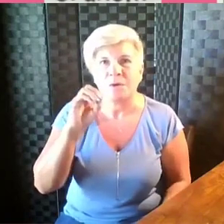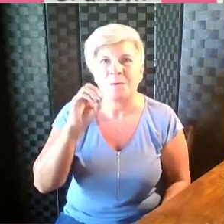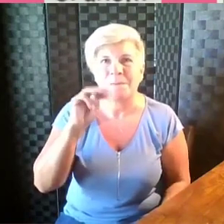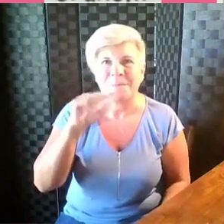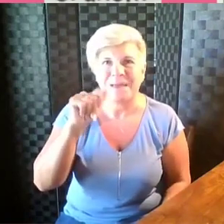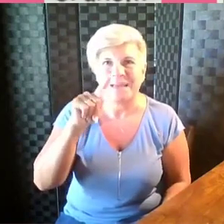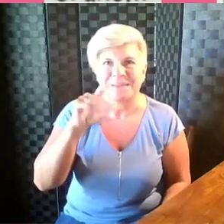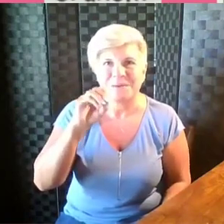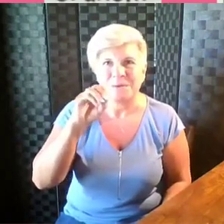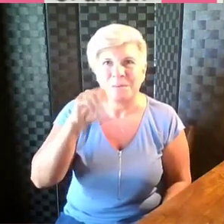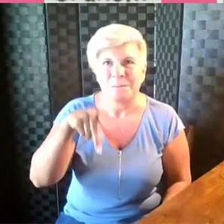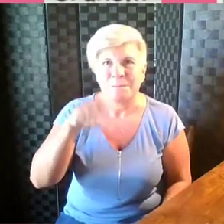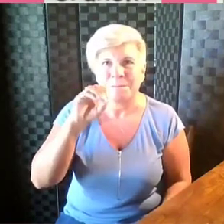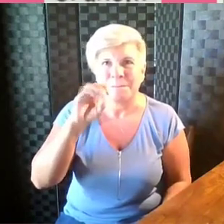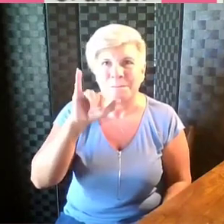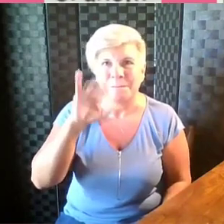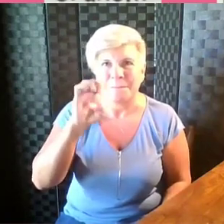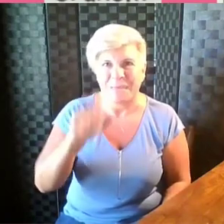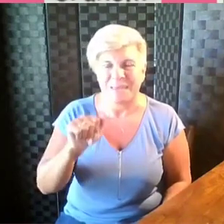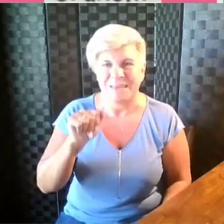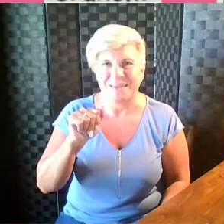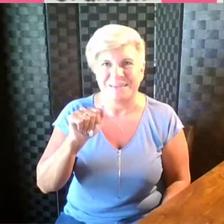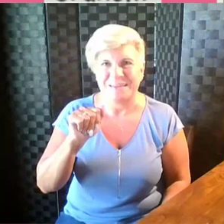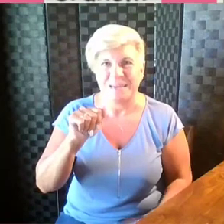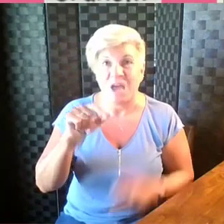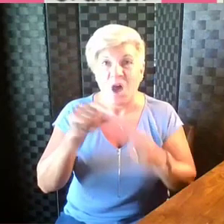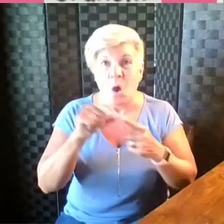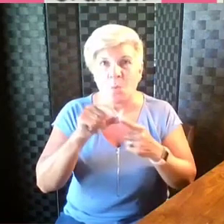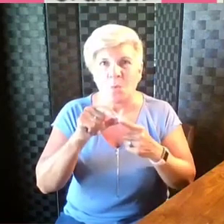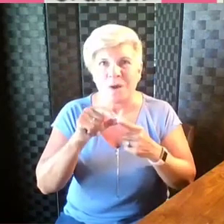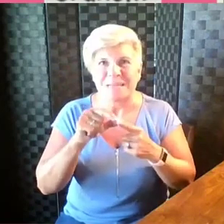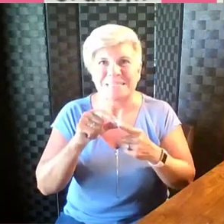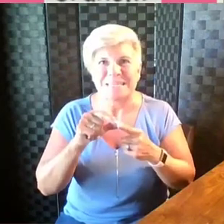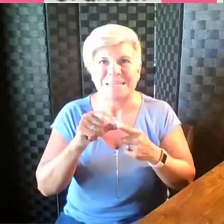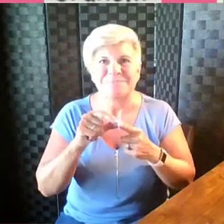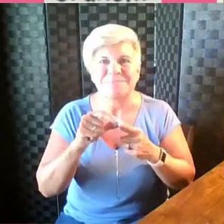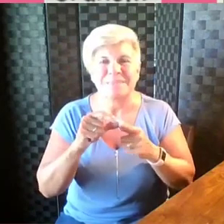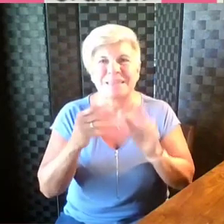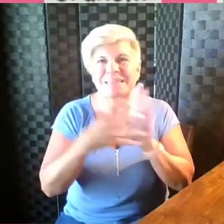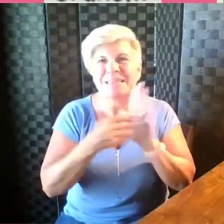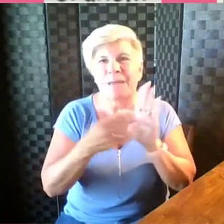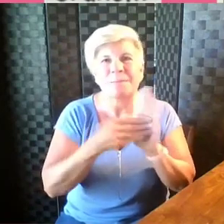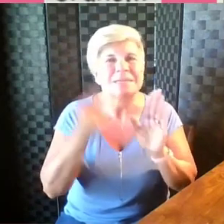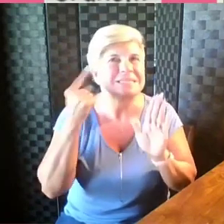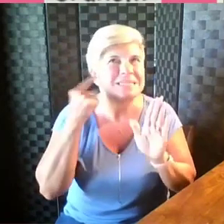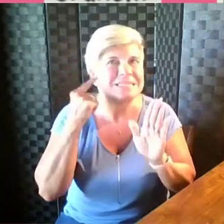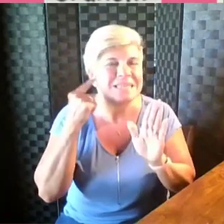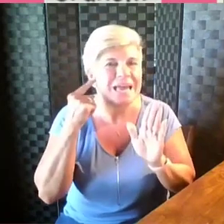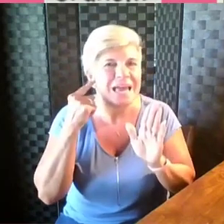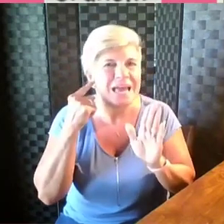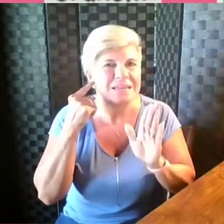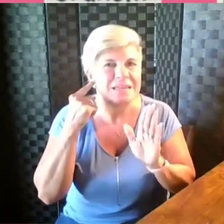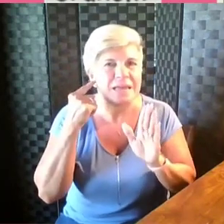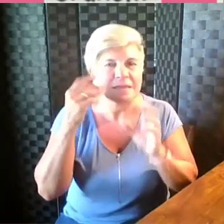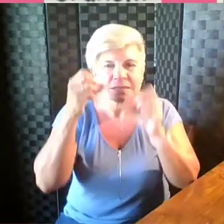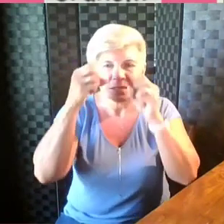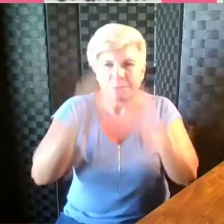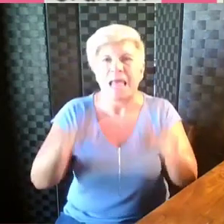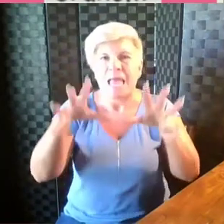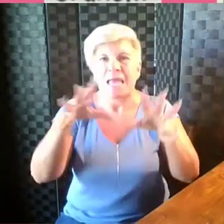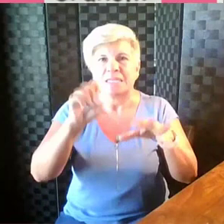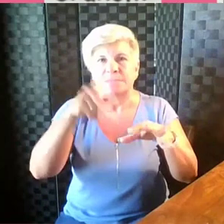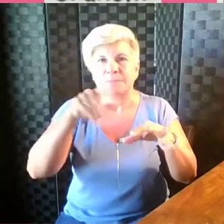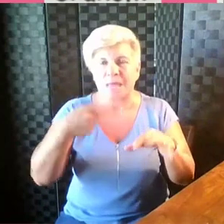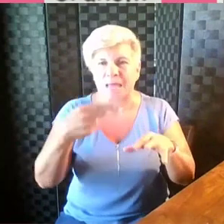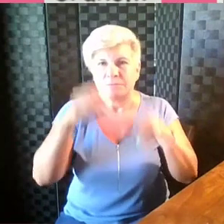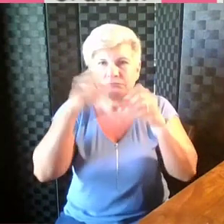that imitates a sound that it represents. So for example, you've got splash, pop, bang,